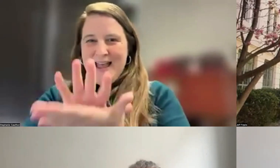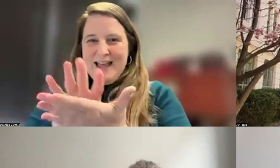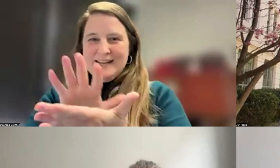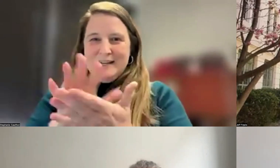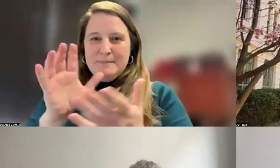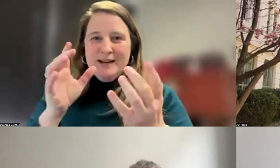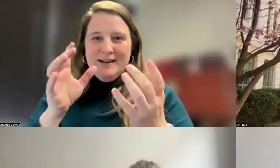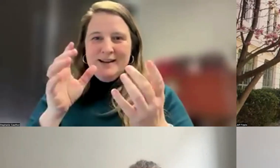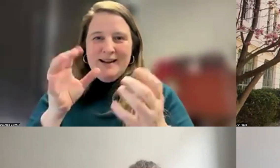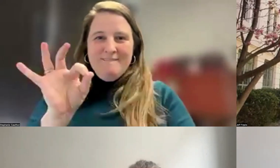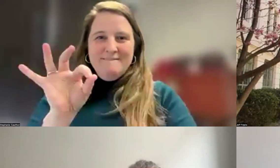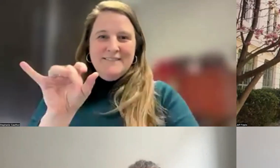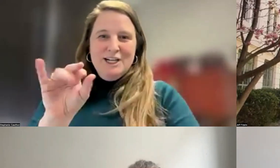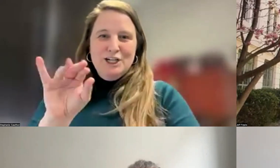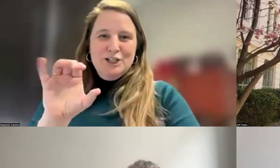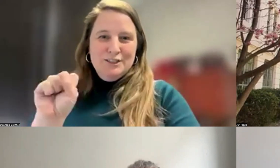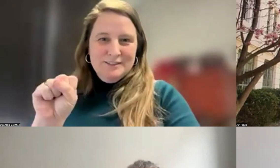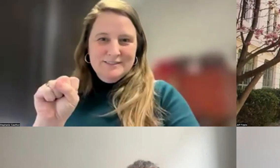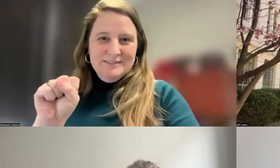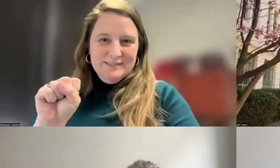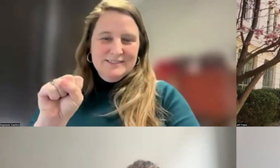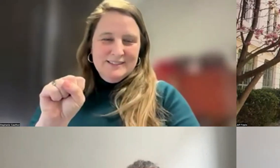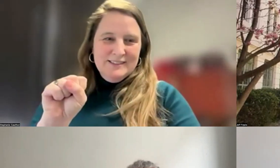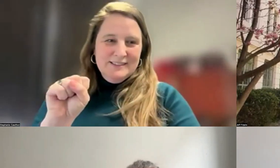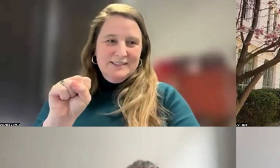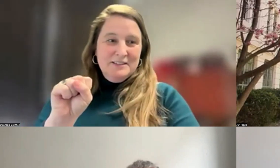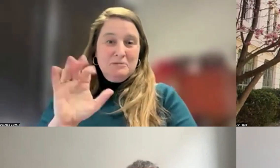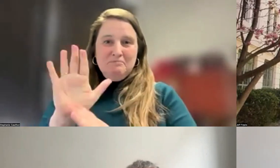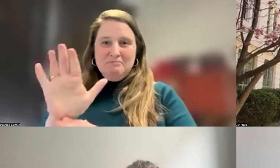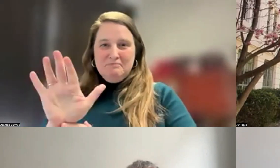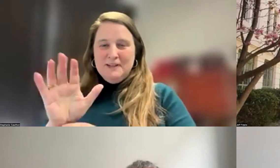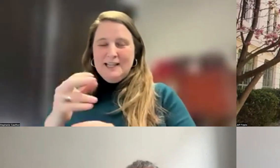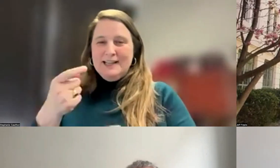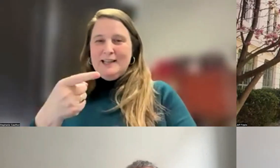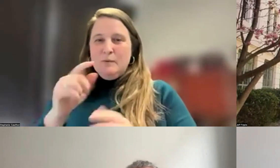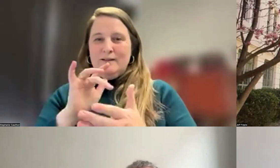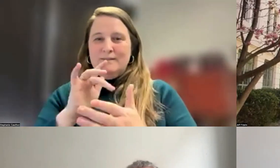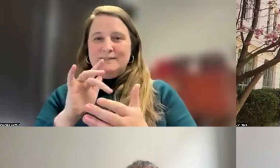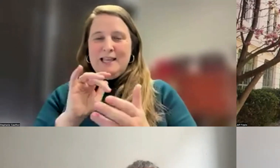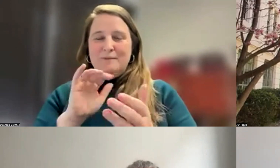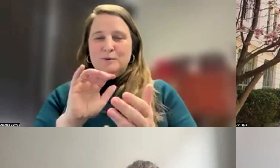and Evaluation within academic affairs.